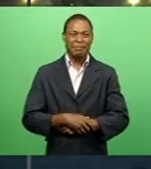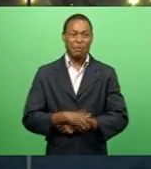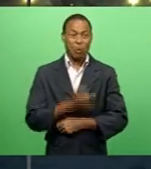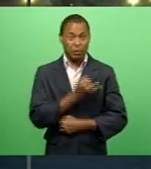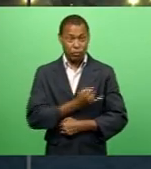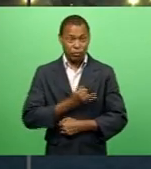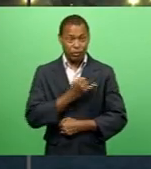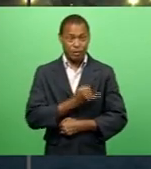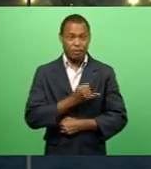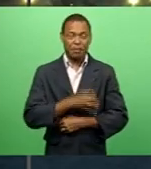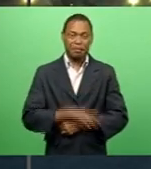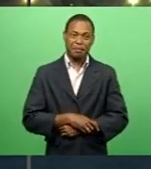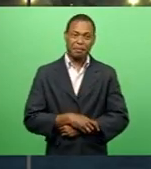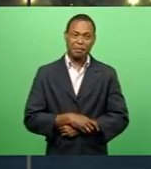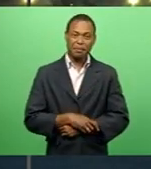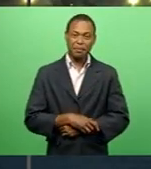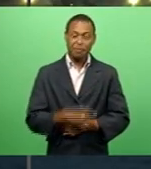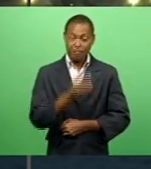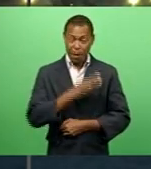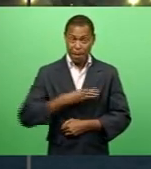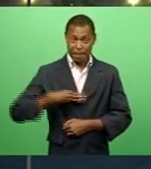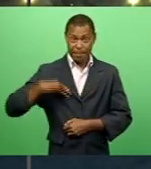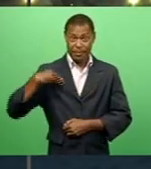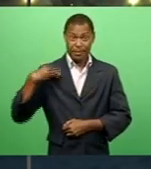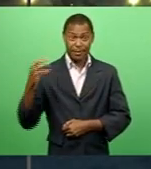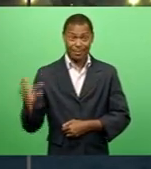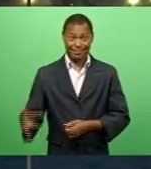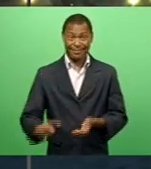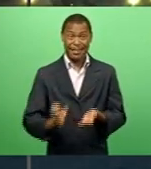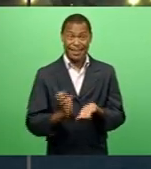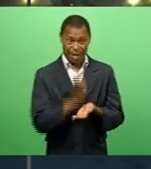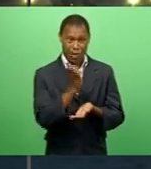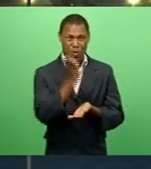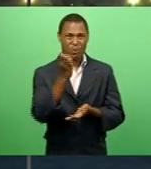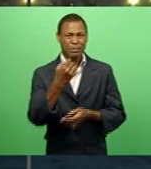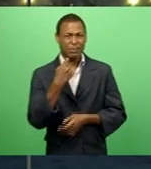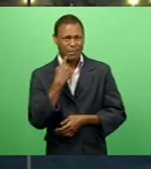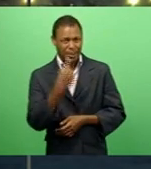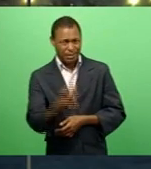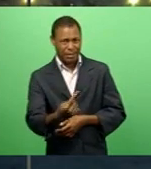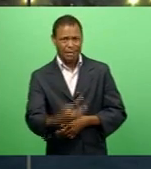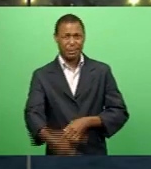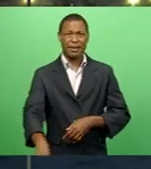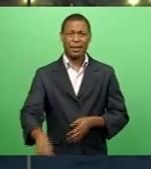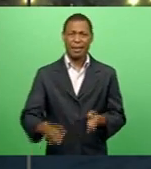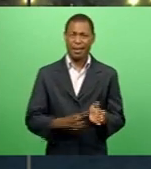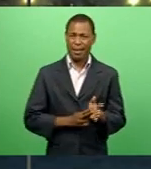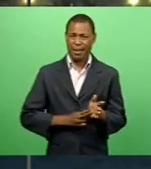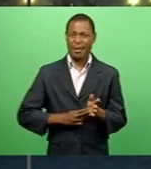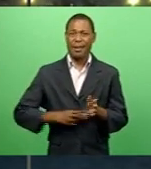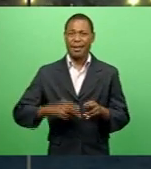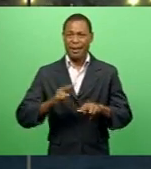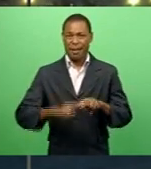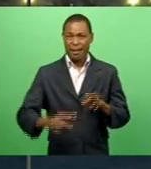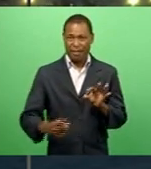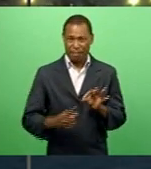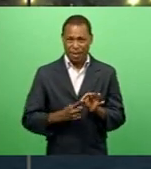News. Minister for Economy Ayaz Said Qayyum says the National Federation Party should engage in